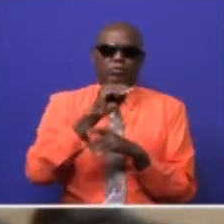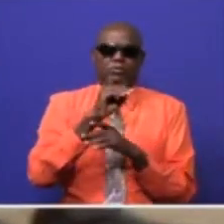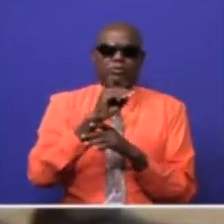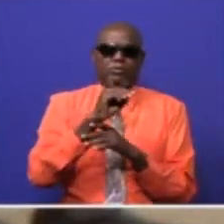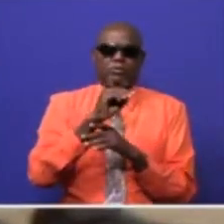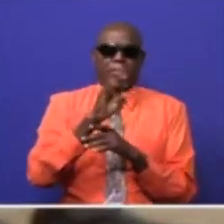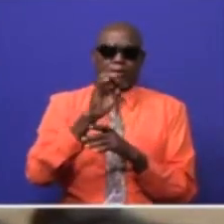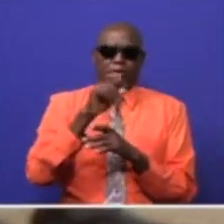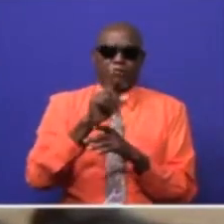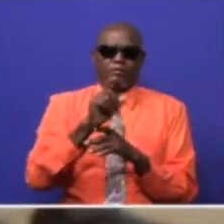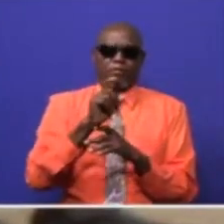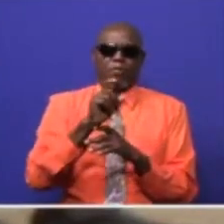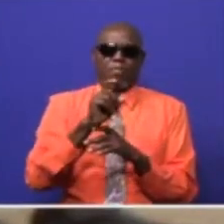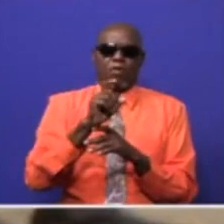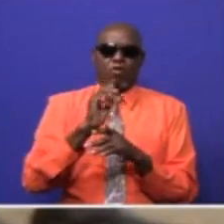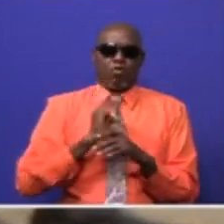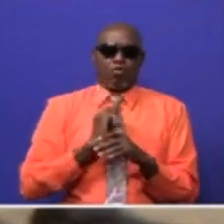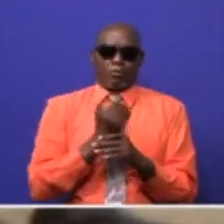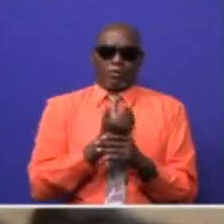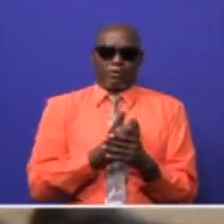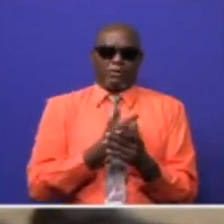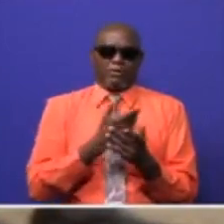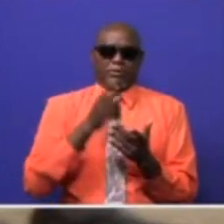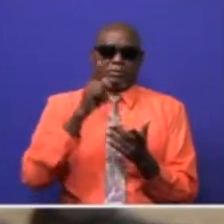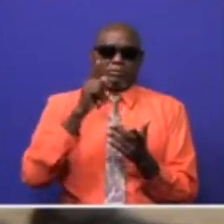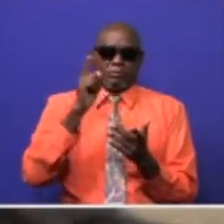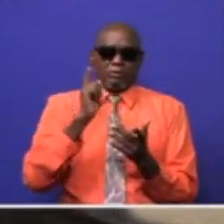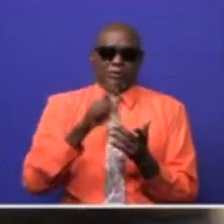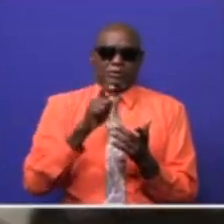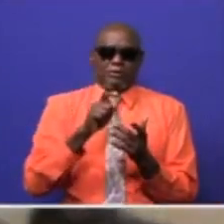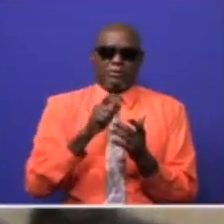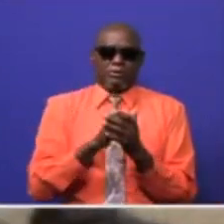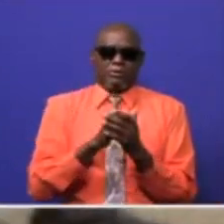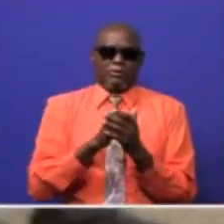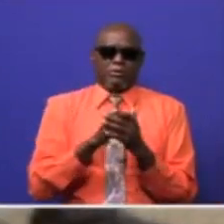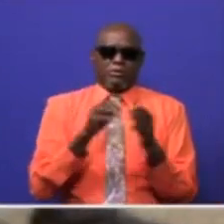constitution should be shunned away. Reporting for Hope TV News Watch, my name is Mumbi Waweru.